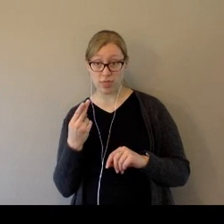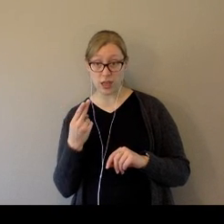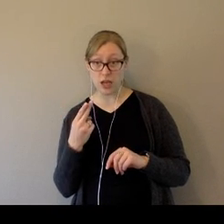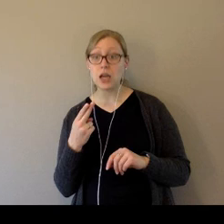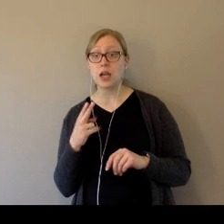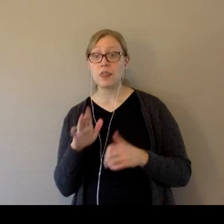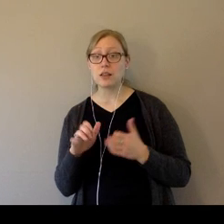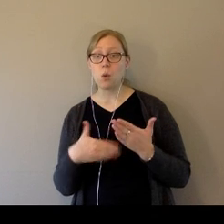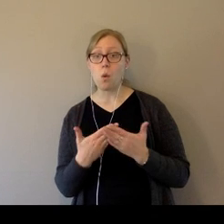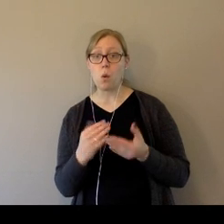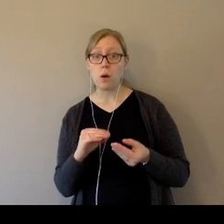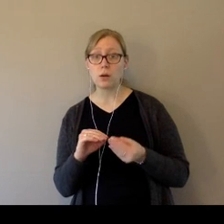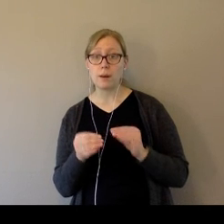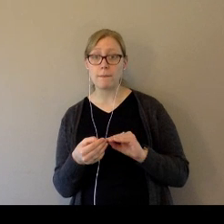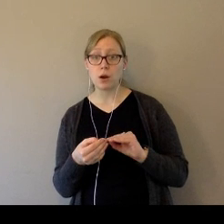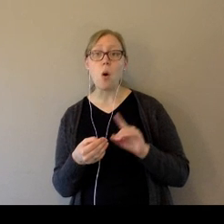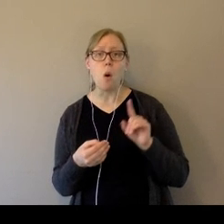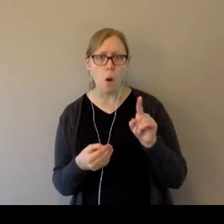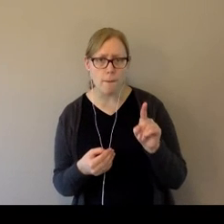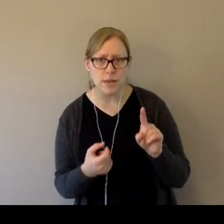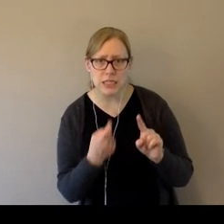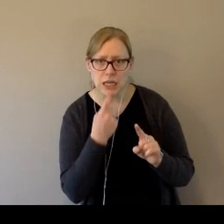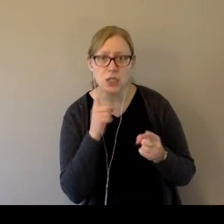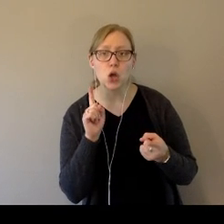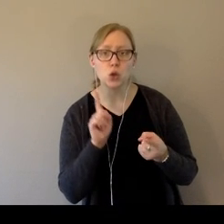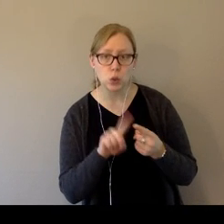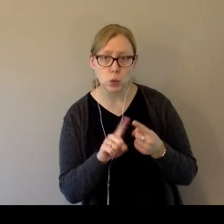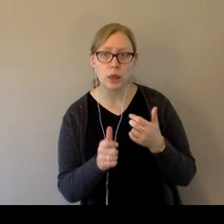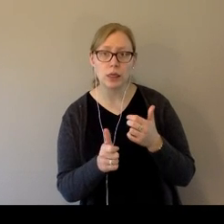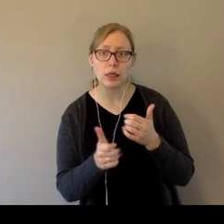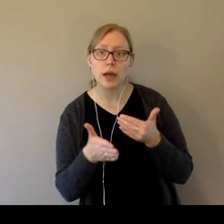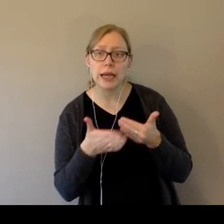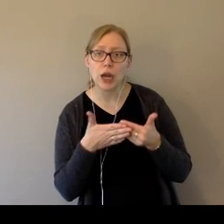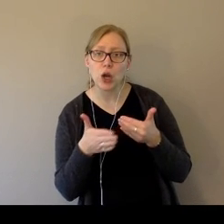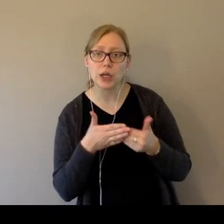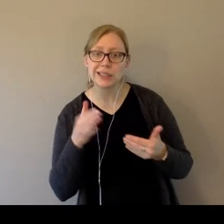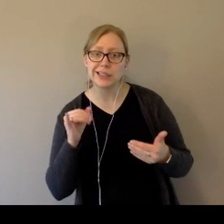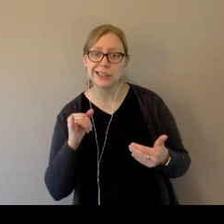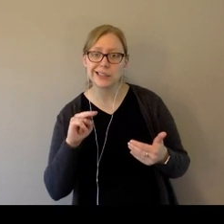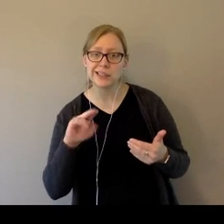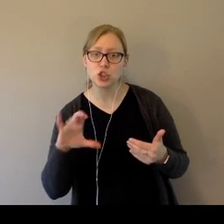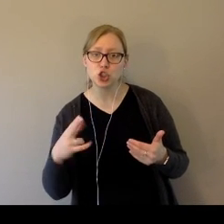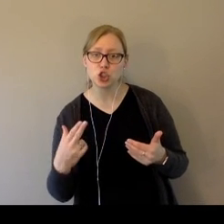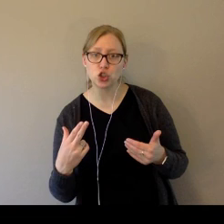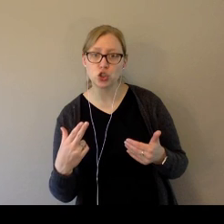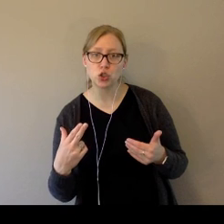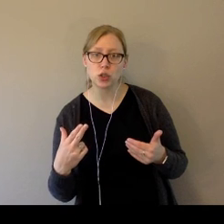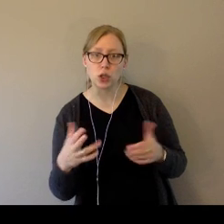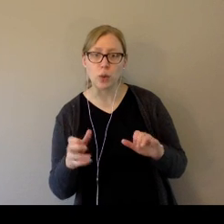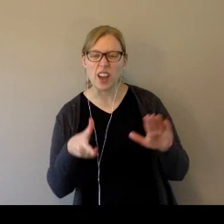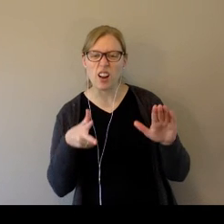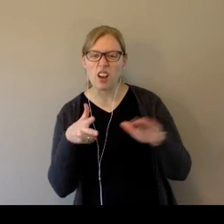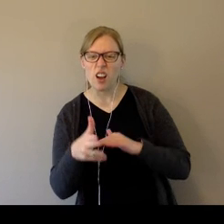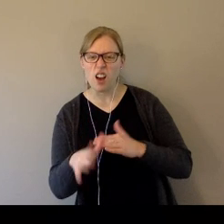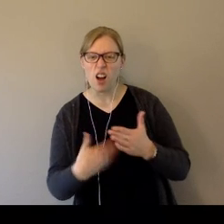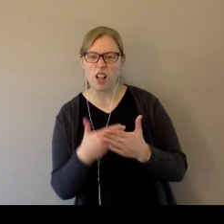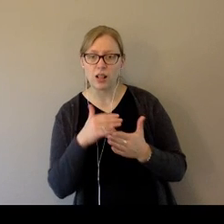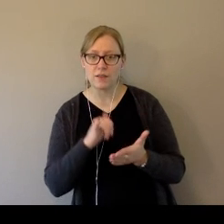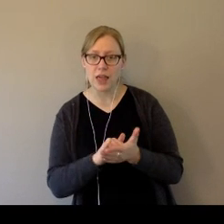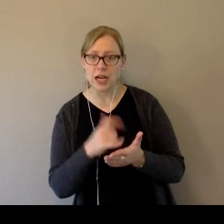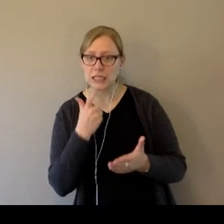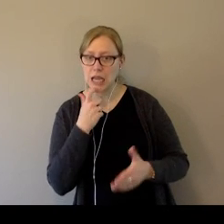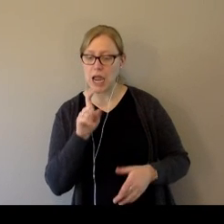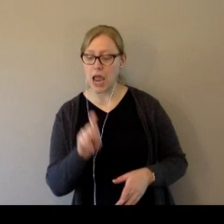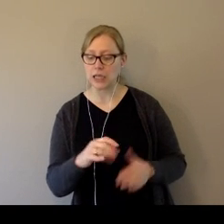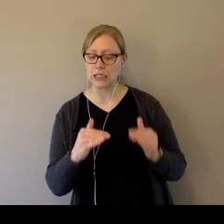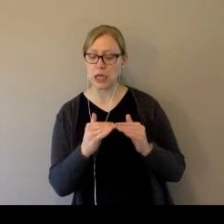And actually I didn't read carefully. It says to the nearest inch. So we can truncate all that last bit off, and so we're going to say x is